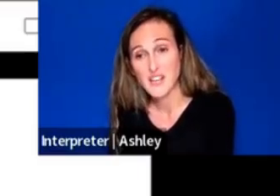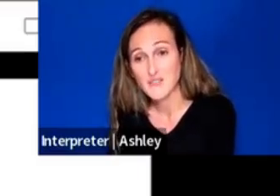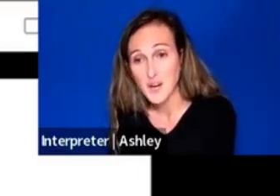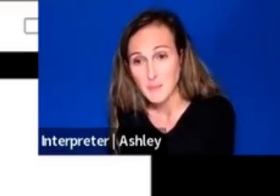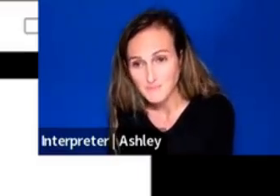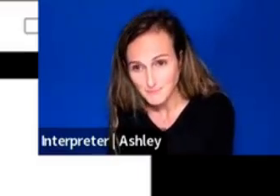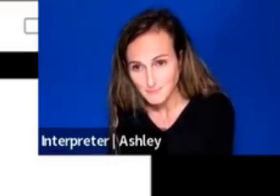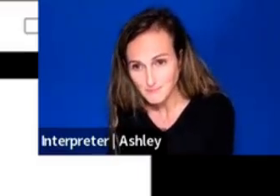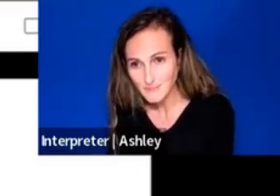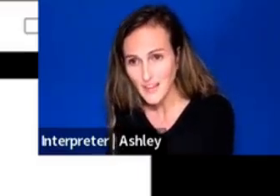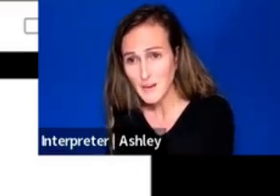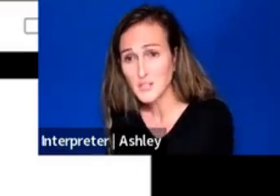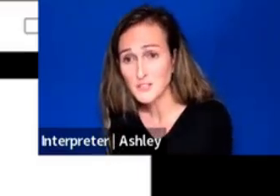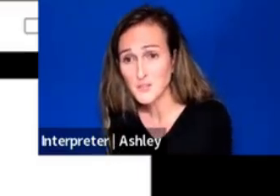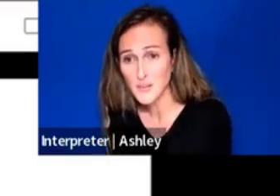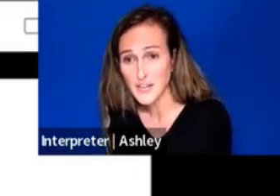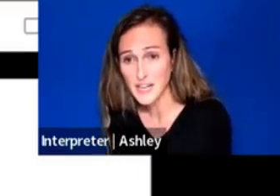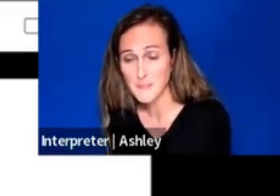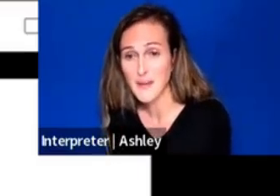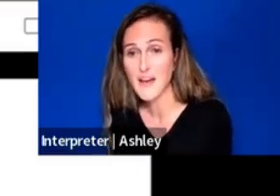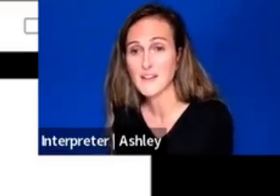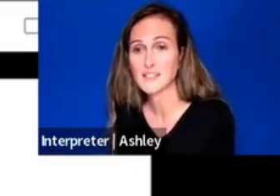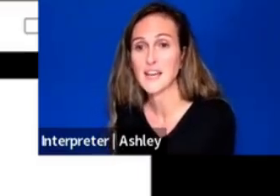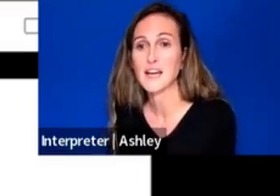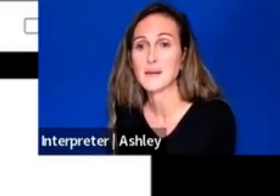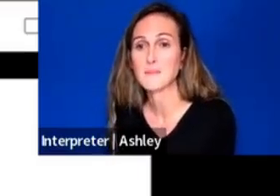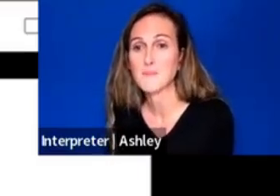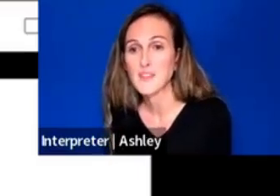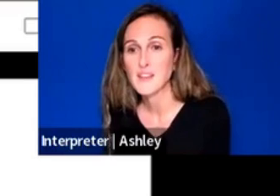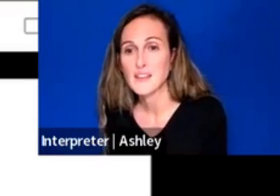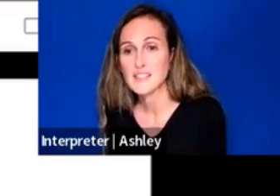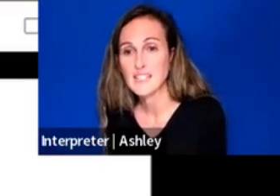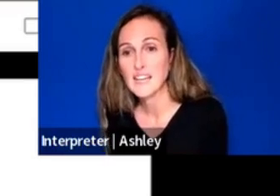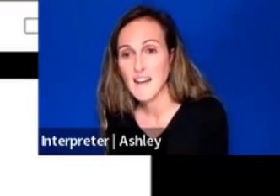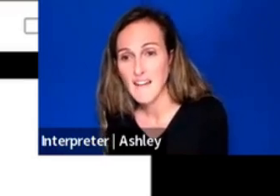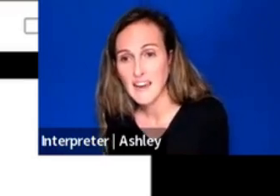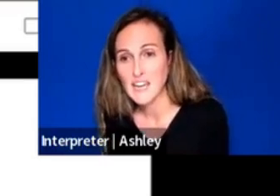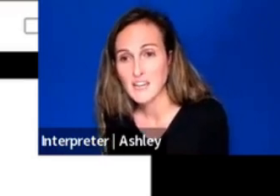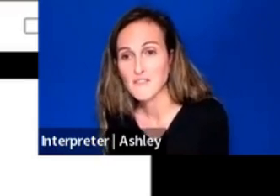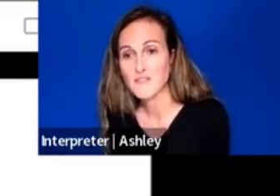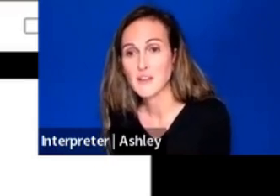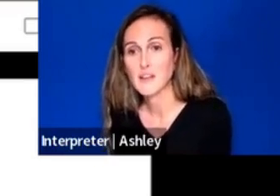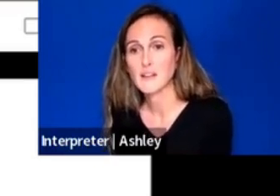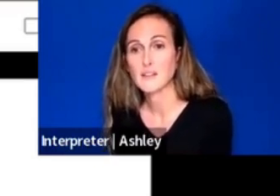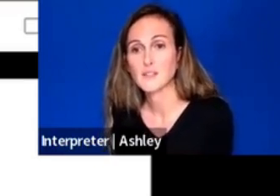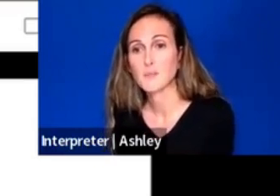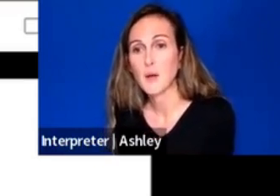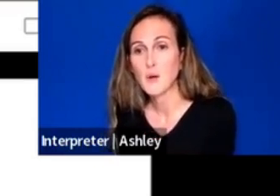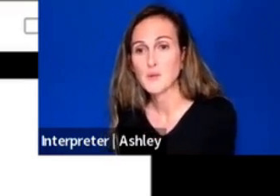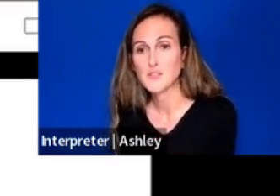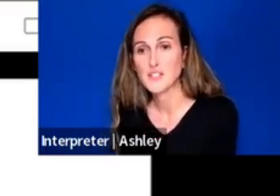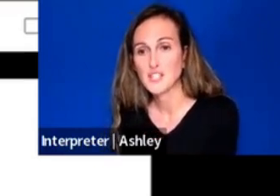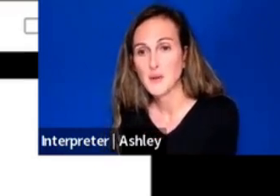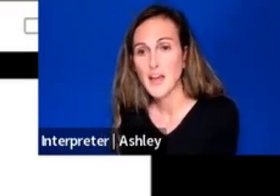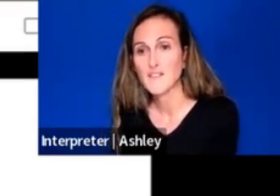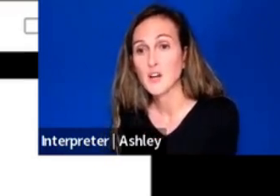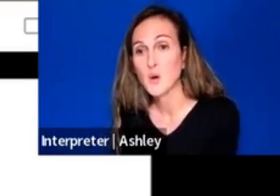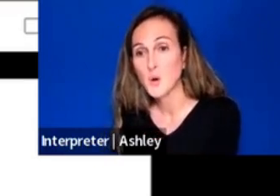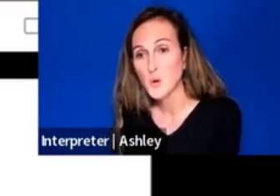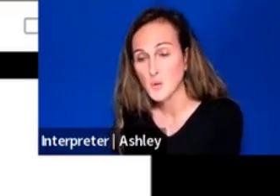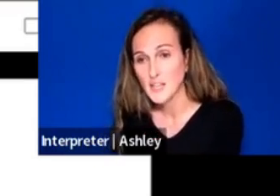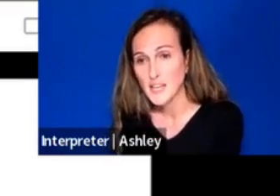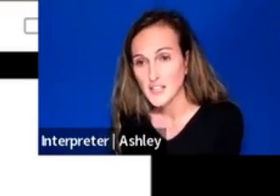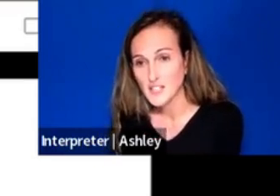person at their firm. I was also reading about DEI. If suppose you have